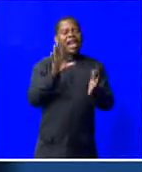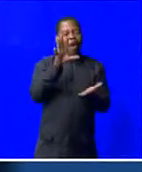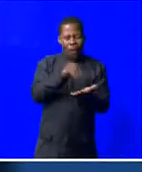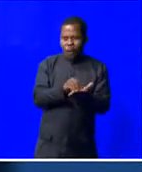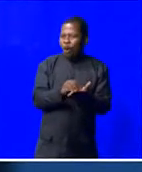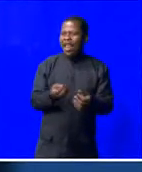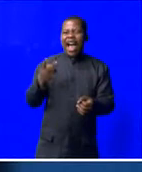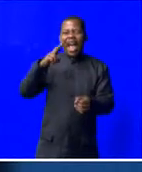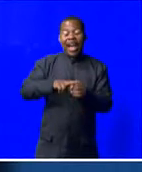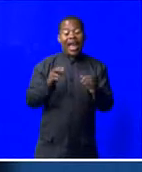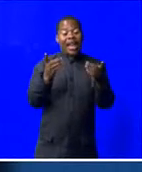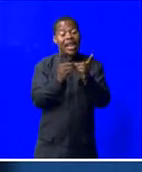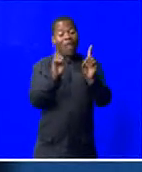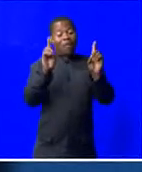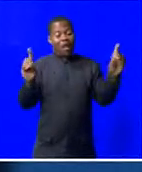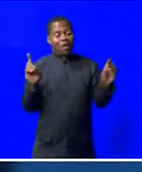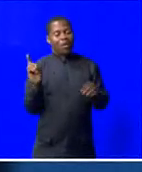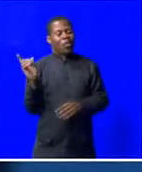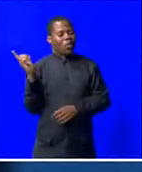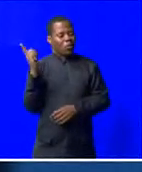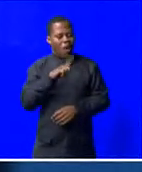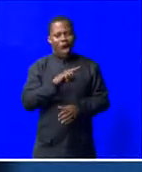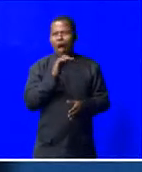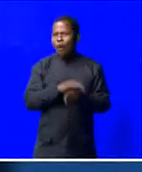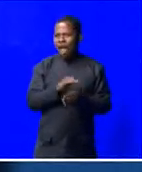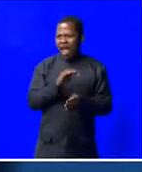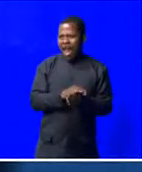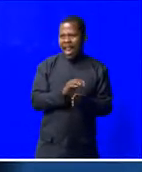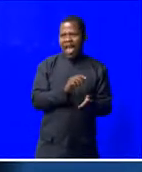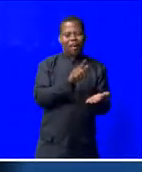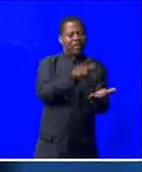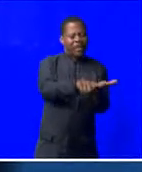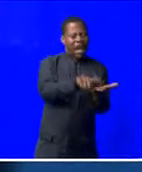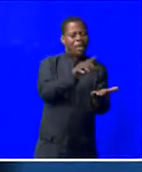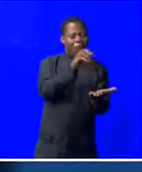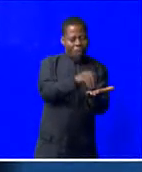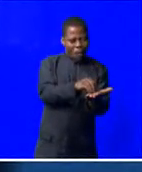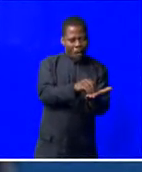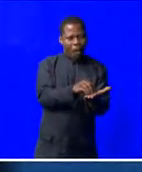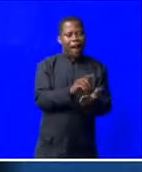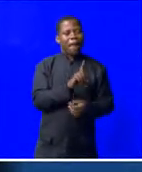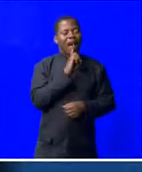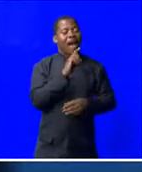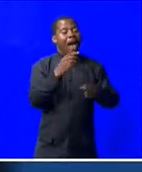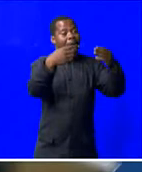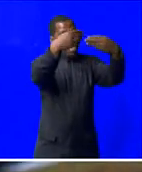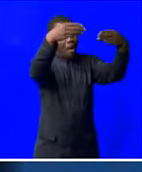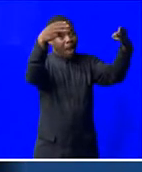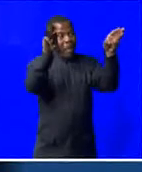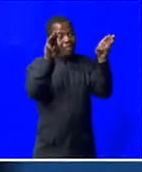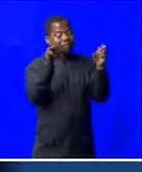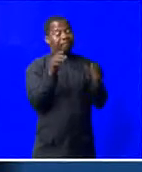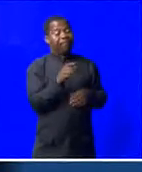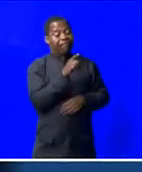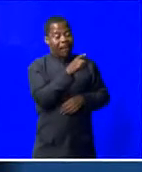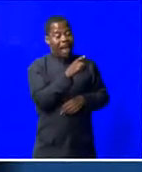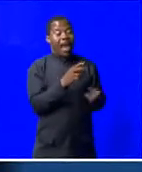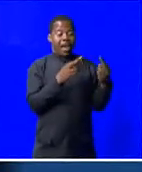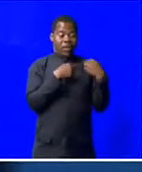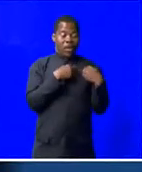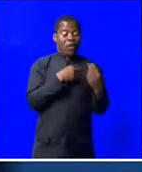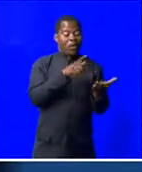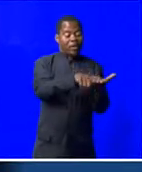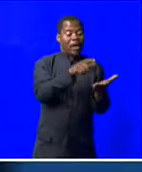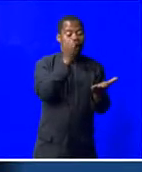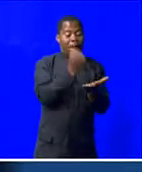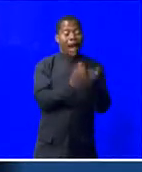kakhulu la Swatini. Ayikho umthetho lo sikhona ukundlulisa ngophandle kweparliament la kuphi kunelabantu labakhethile khona.